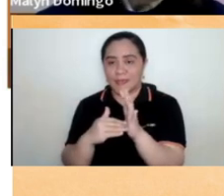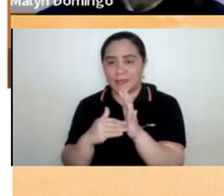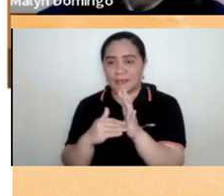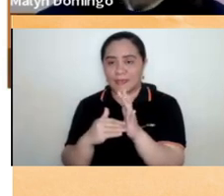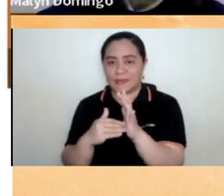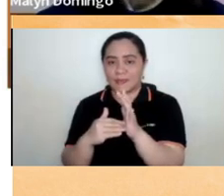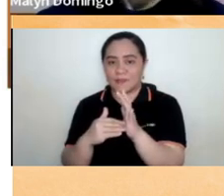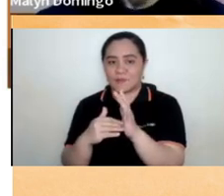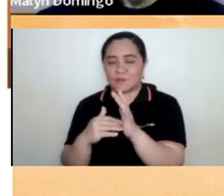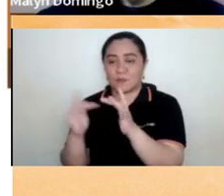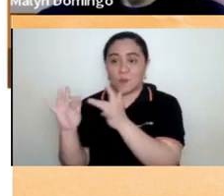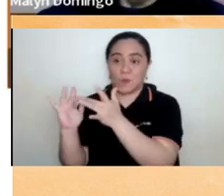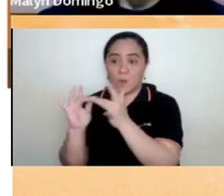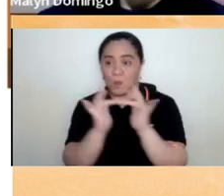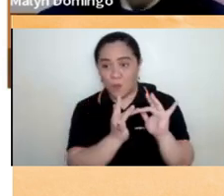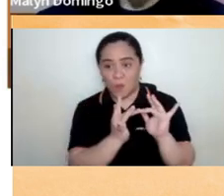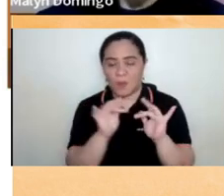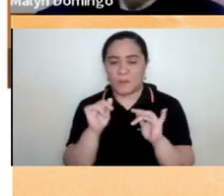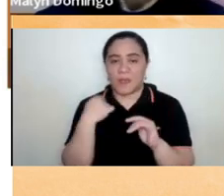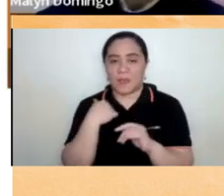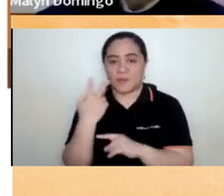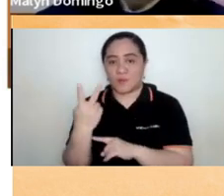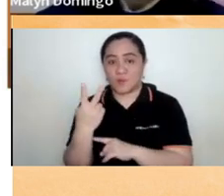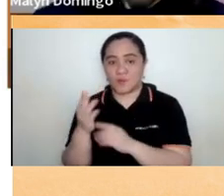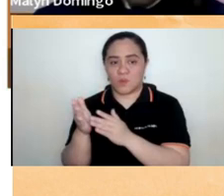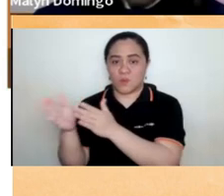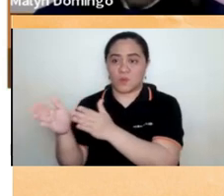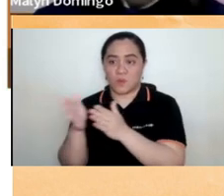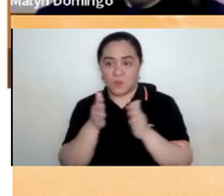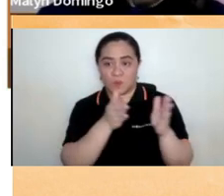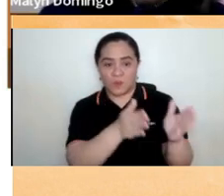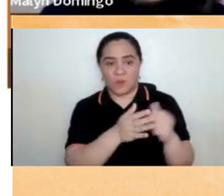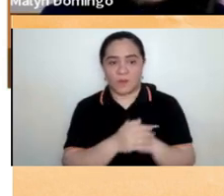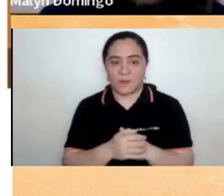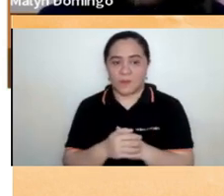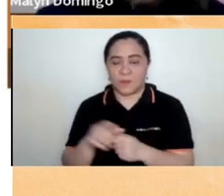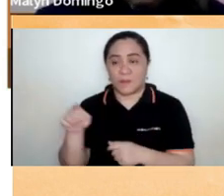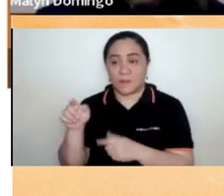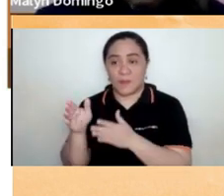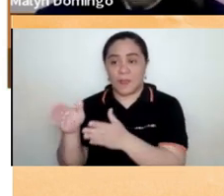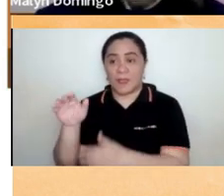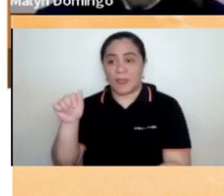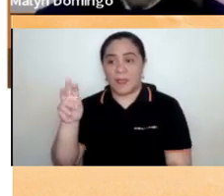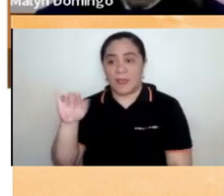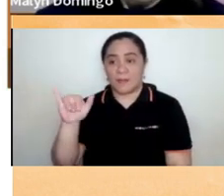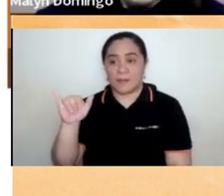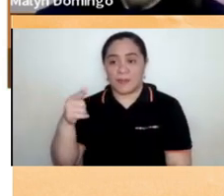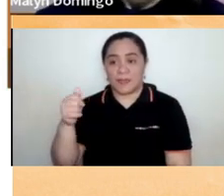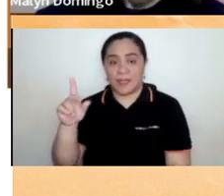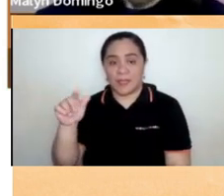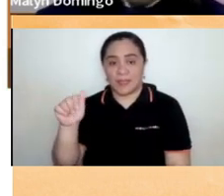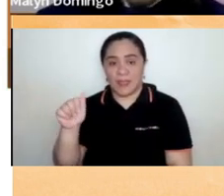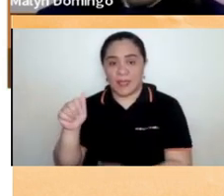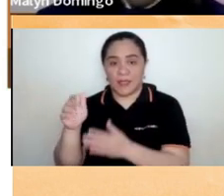neuroscientific perspective, there are two pathways to anxiety: the amygdala pathway and the